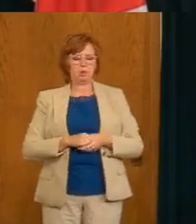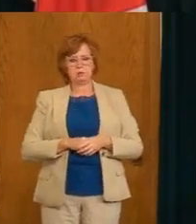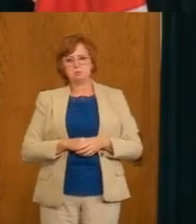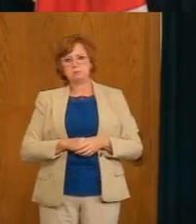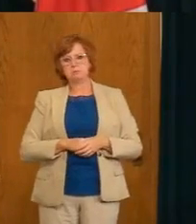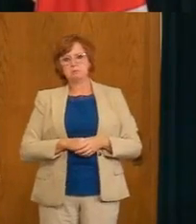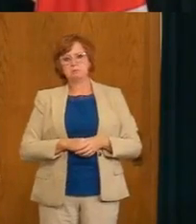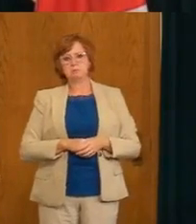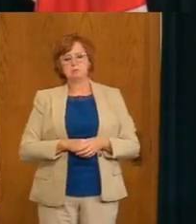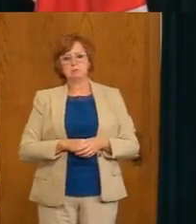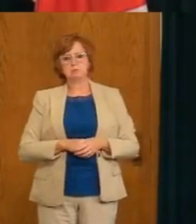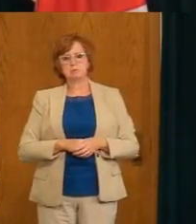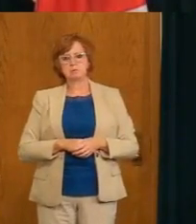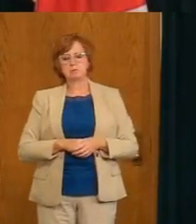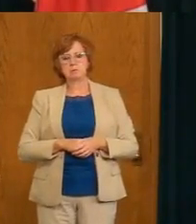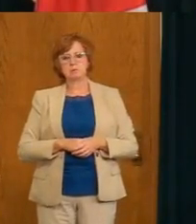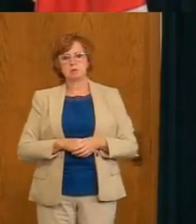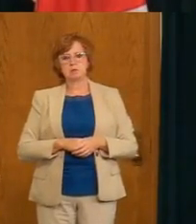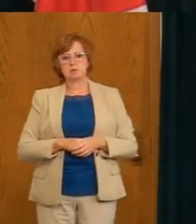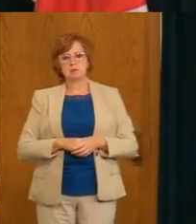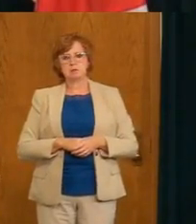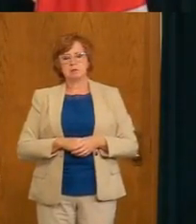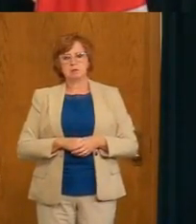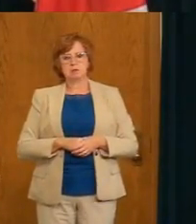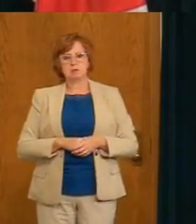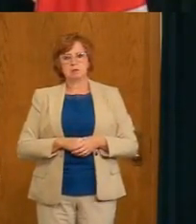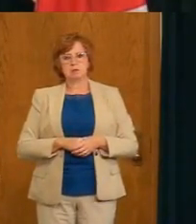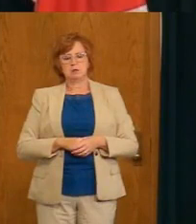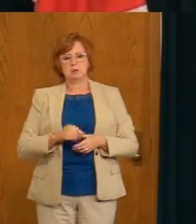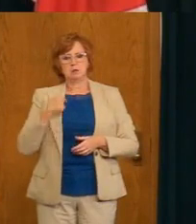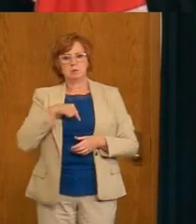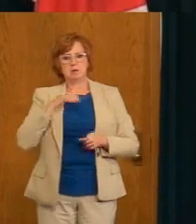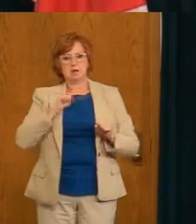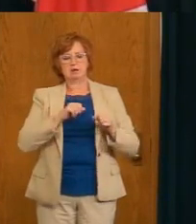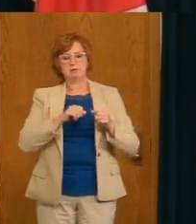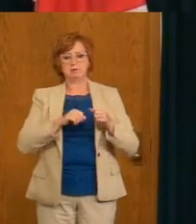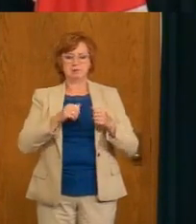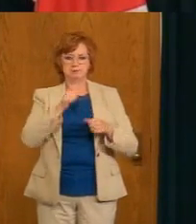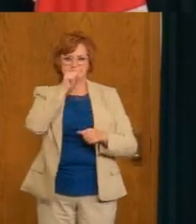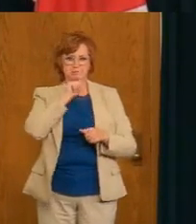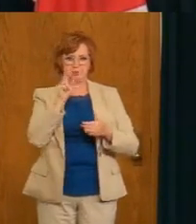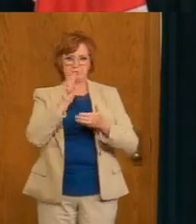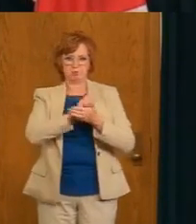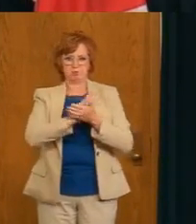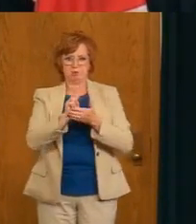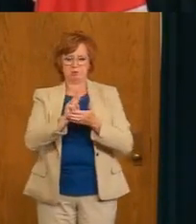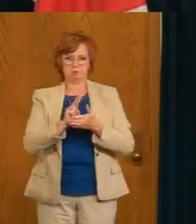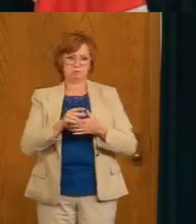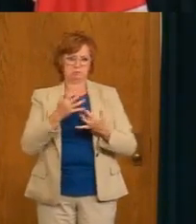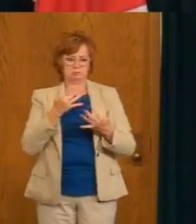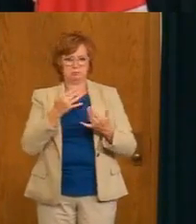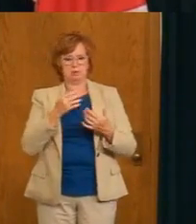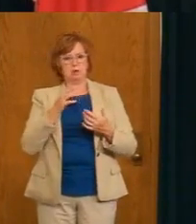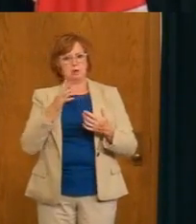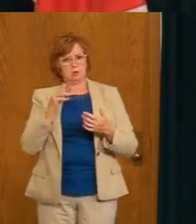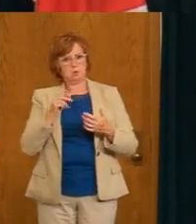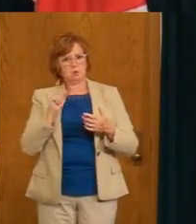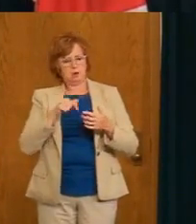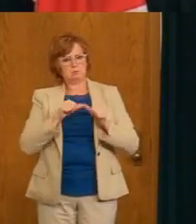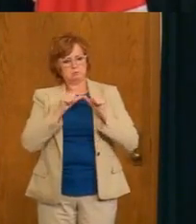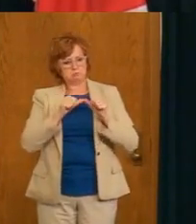public health assessment, where medical health officers will be working closely with school divisions, if the assessment is that there is a risk of importation